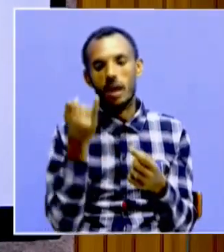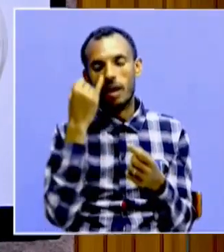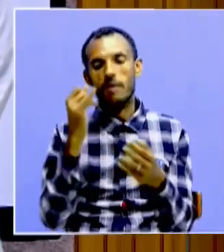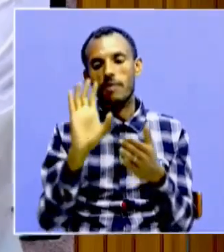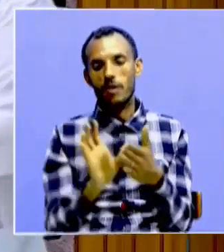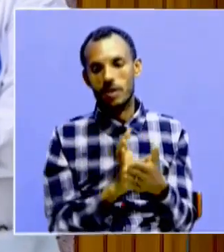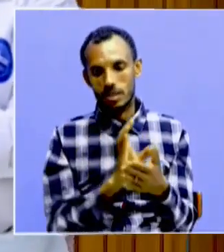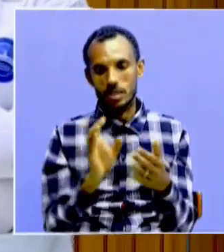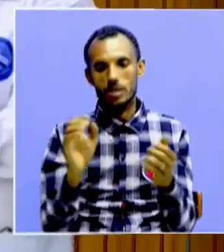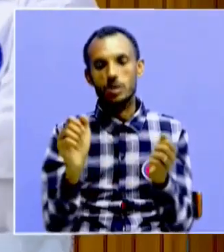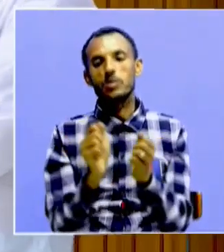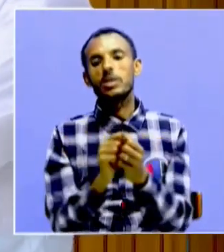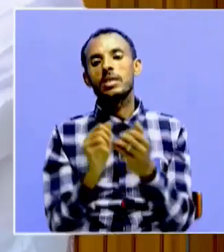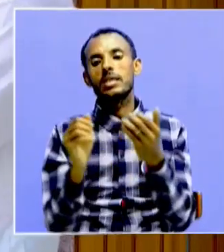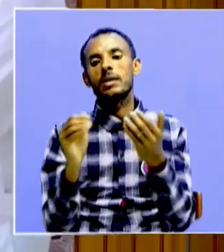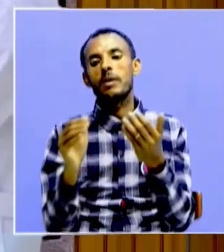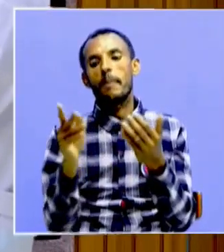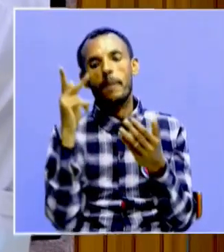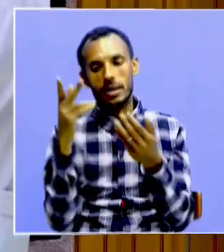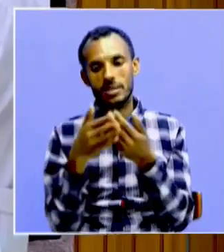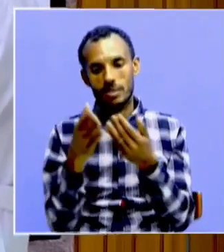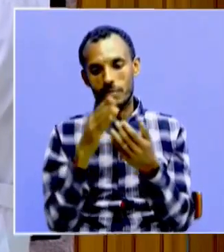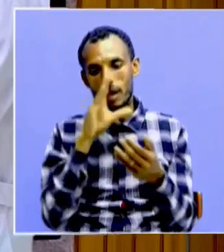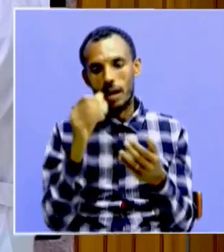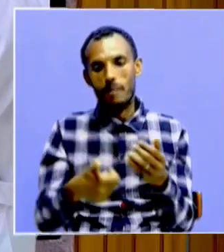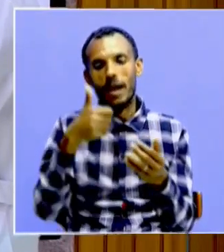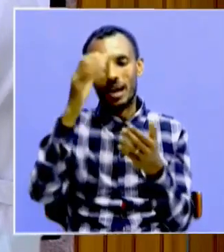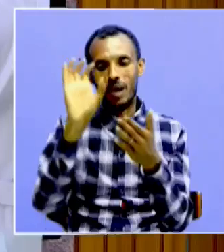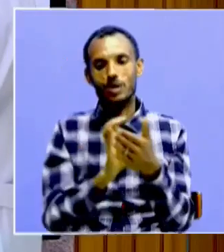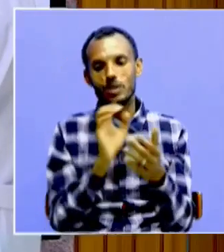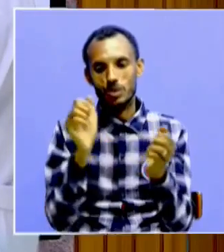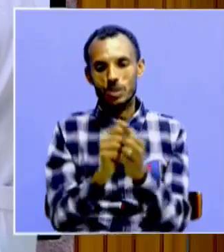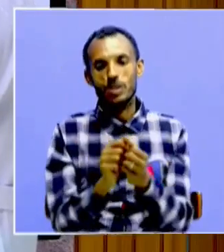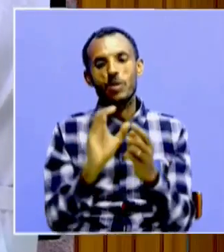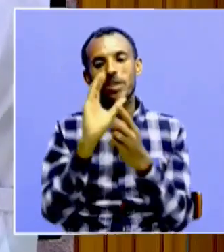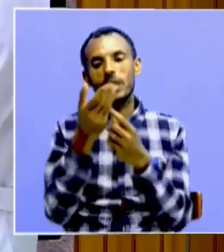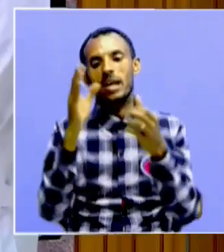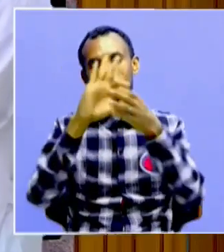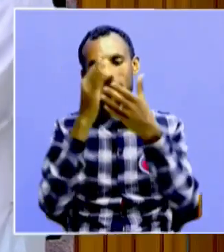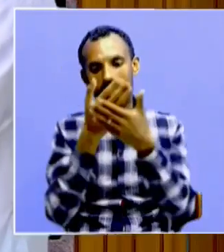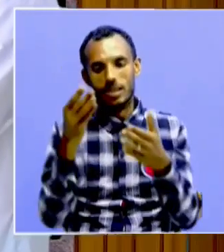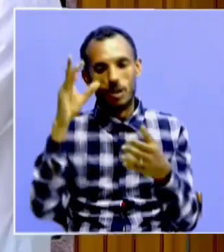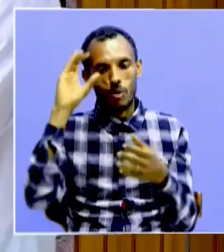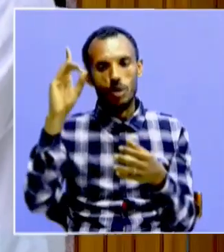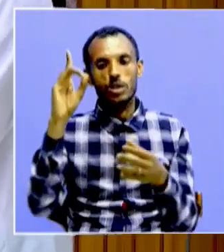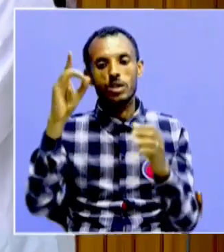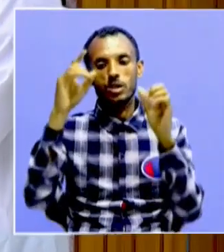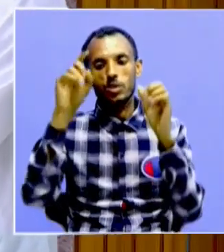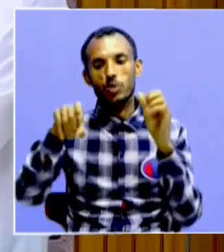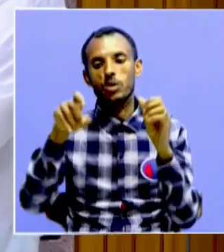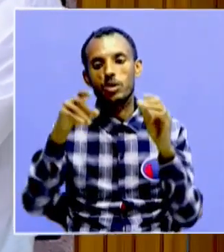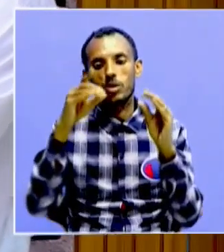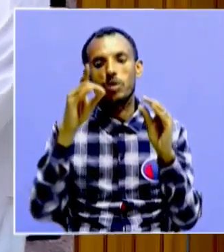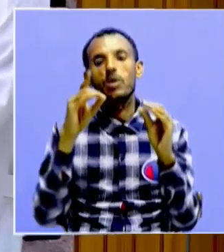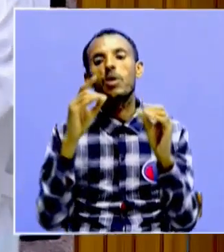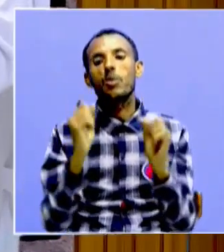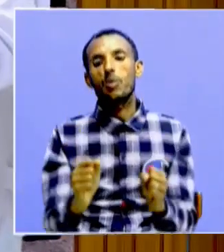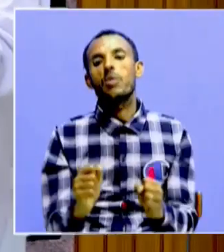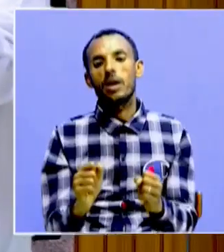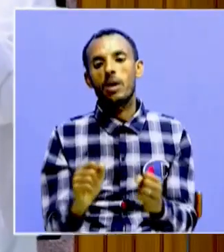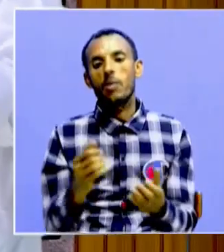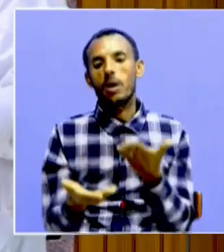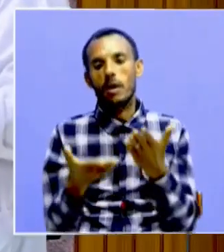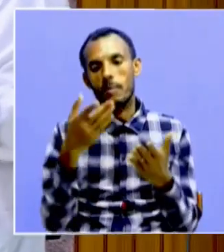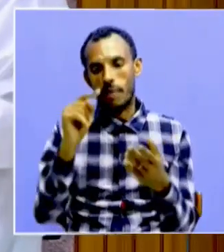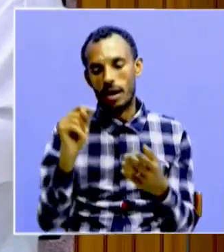with simple past and main clause with the conditional tense, which is would, should, could. And also we might show the